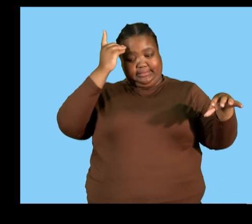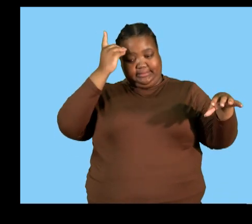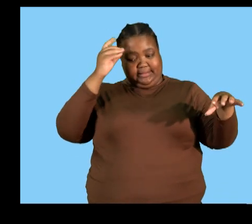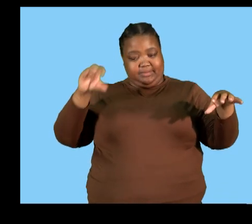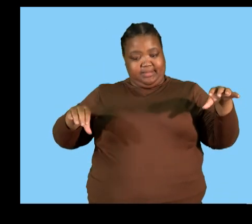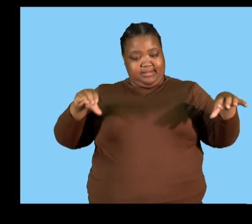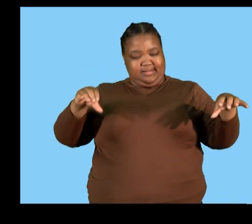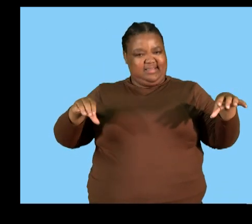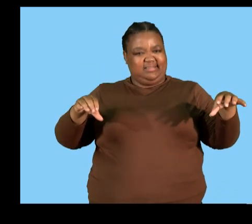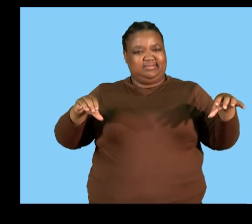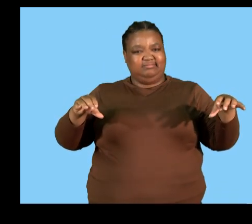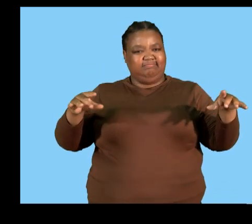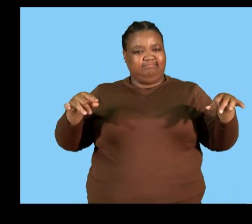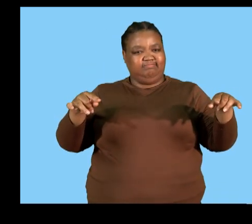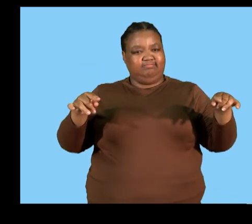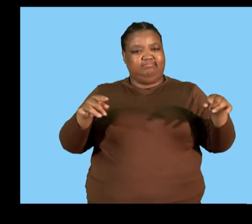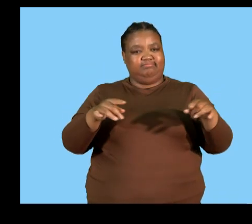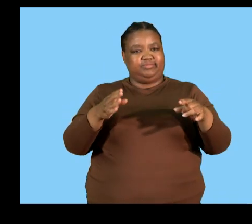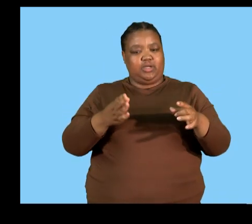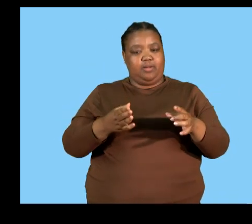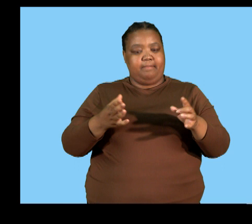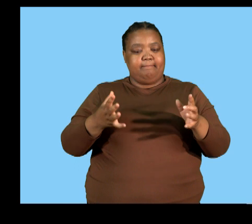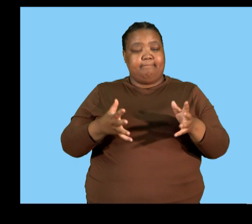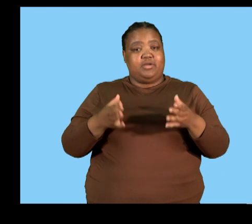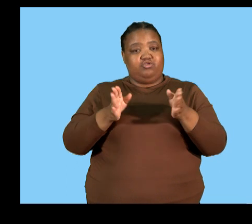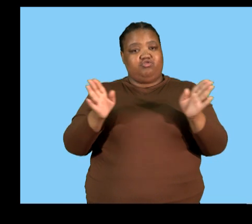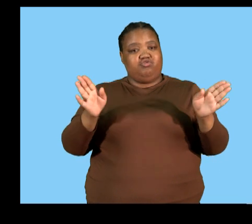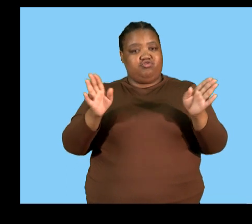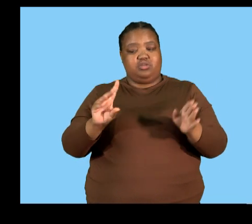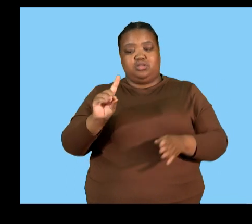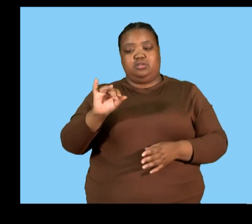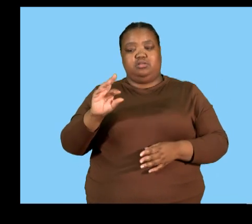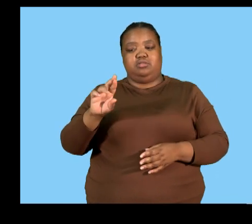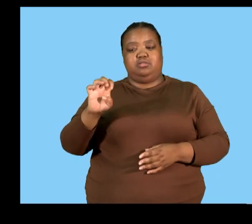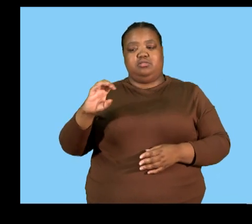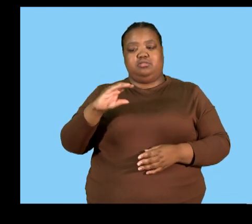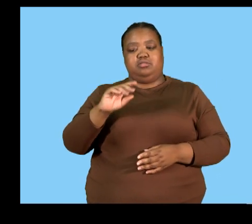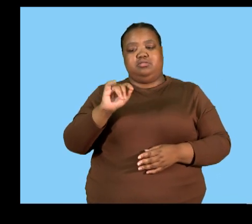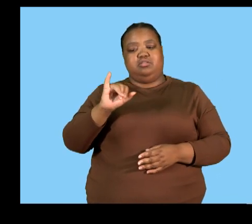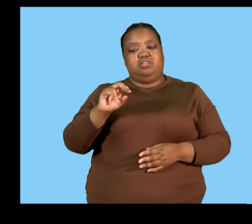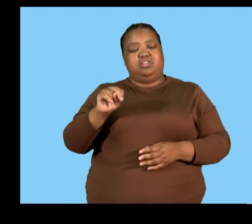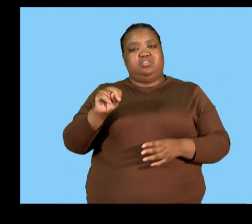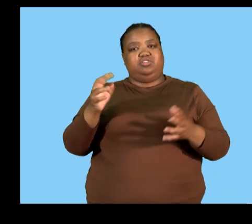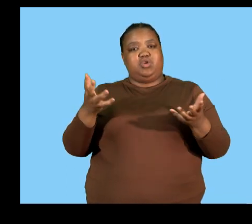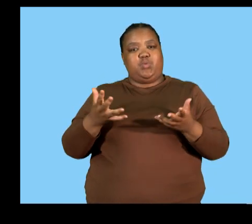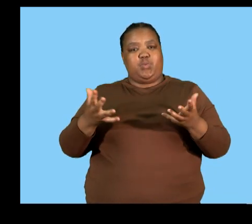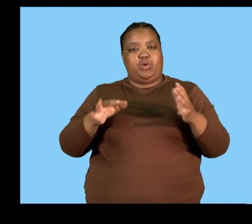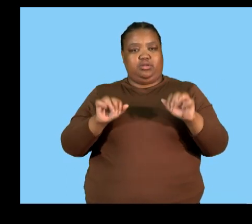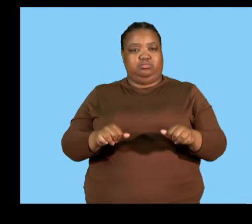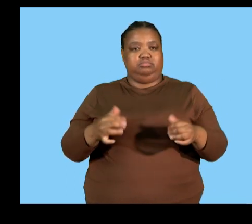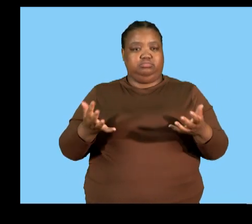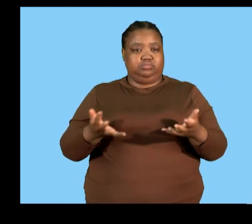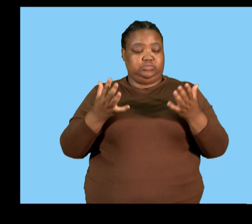Then again, we go to our map. General direction is Joburg. So we go and locate